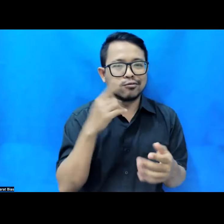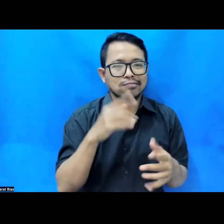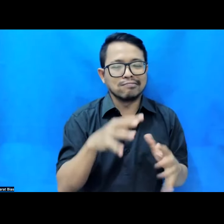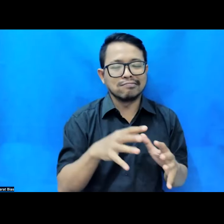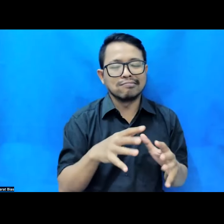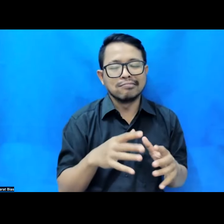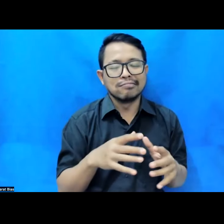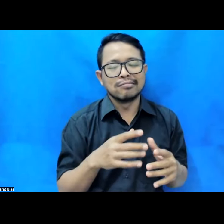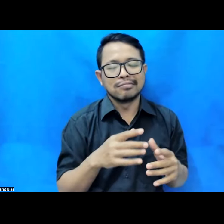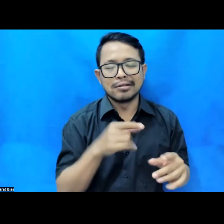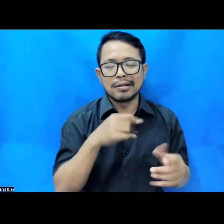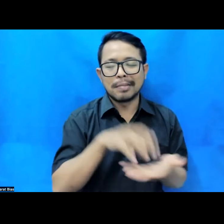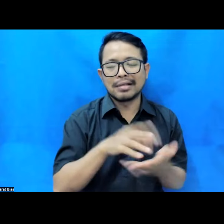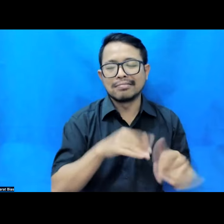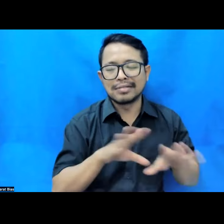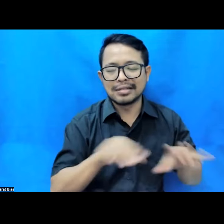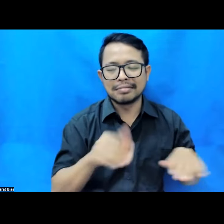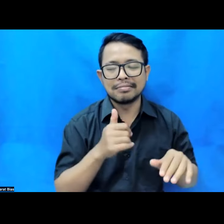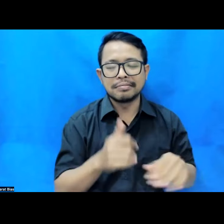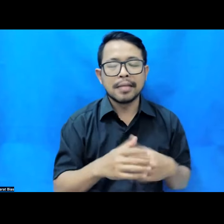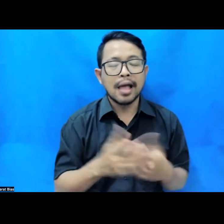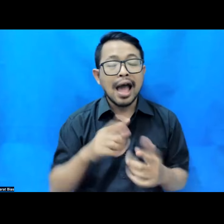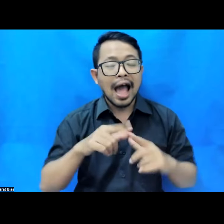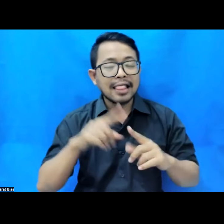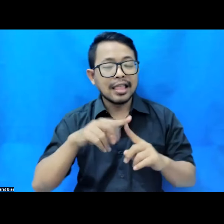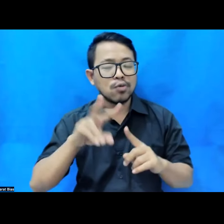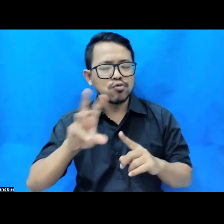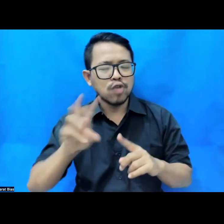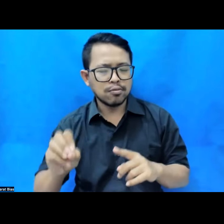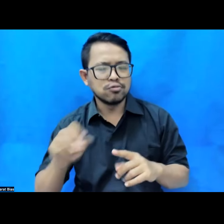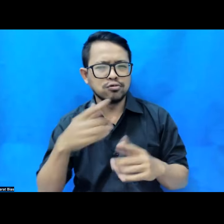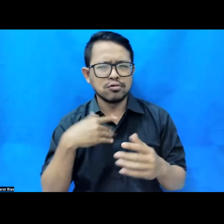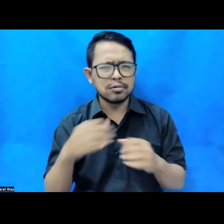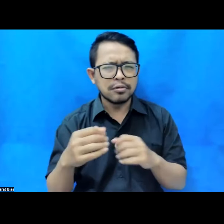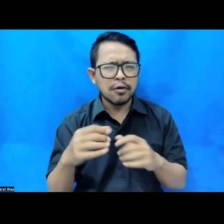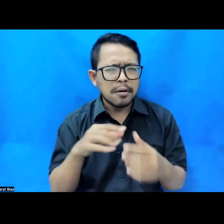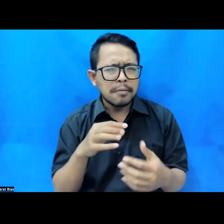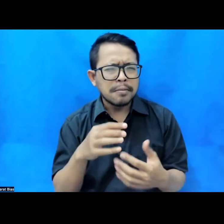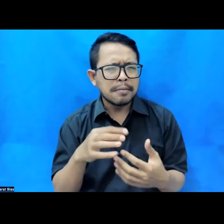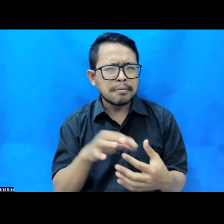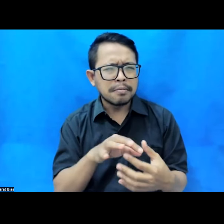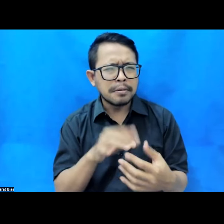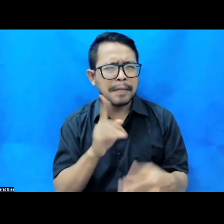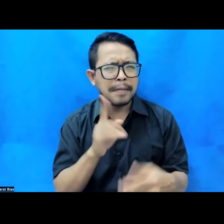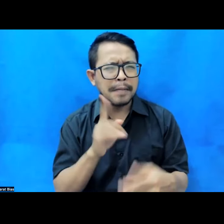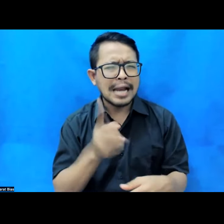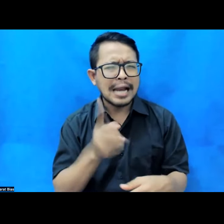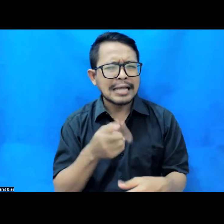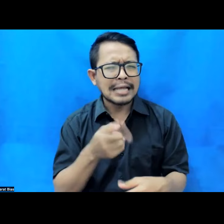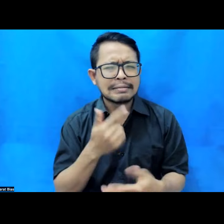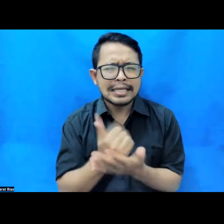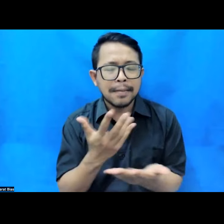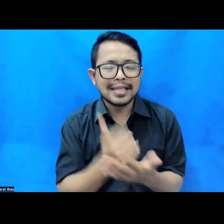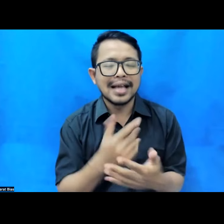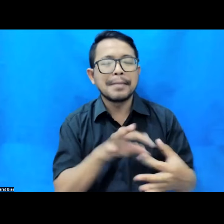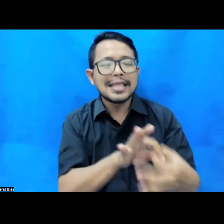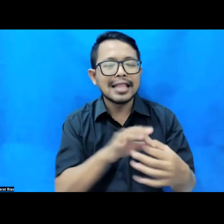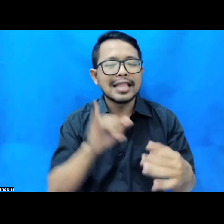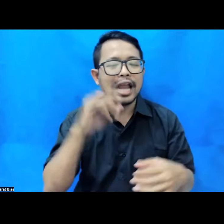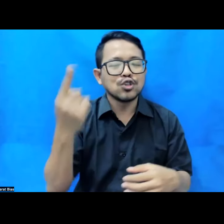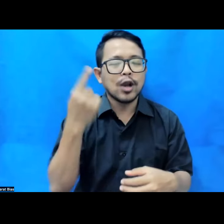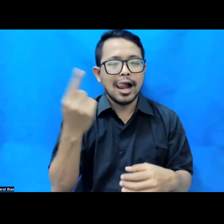success is their international partnerships and positive approach to collaboration. Of course, when